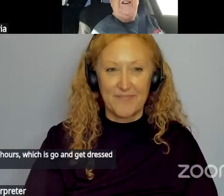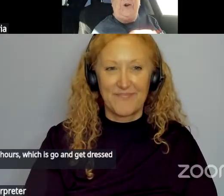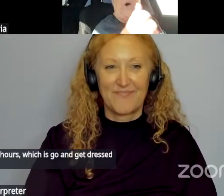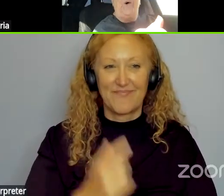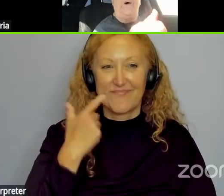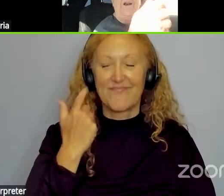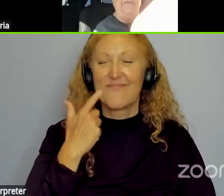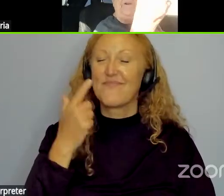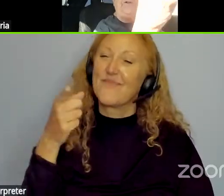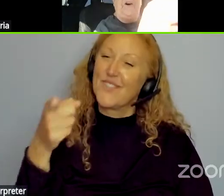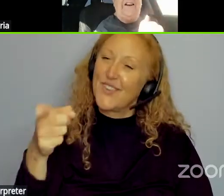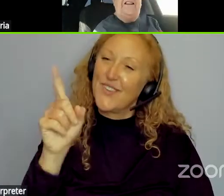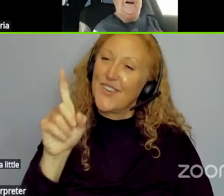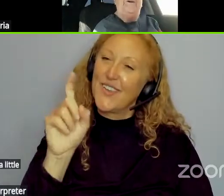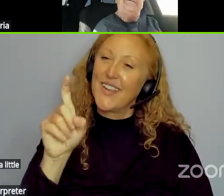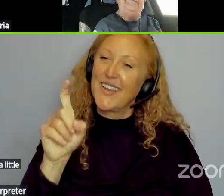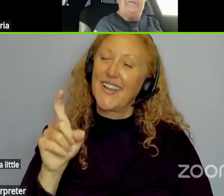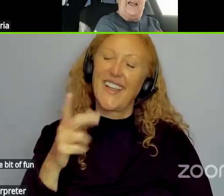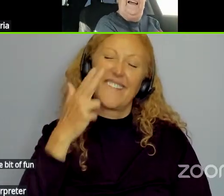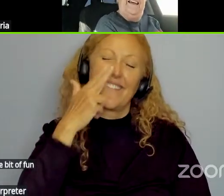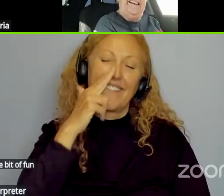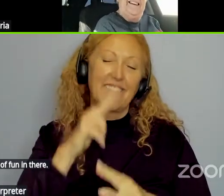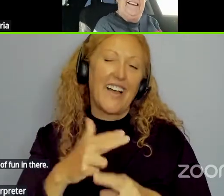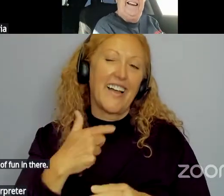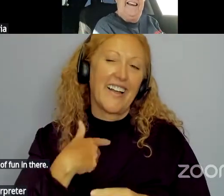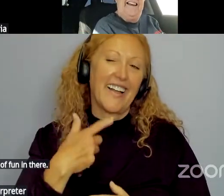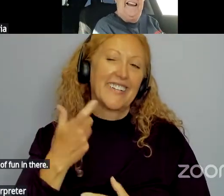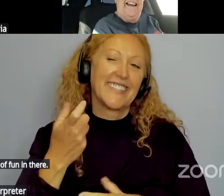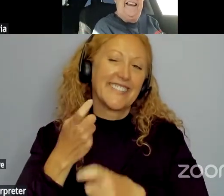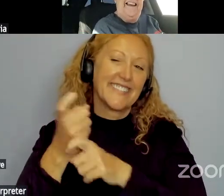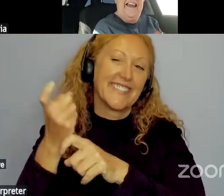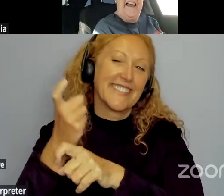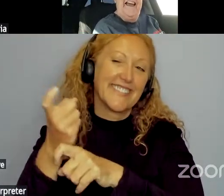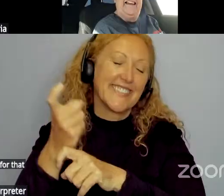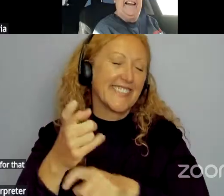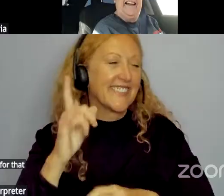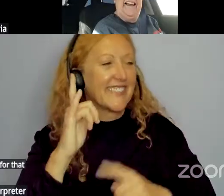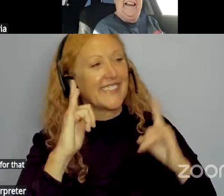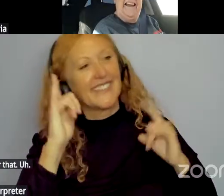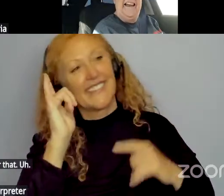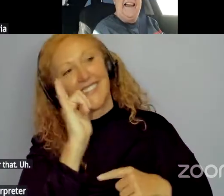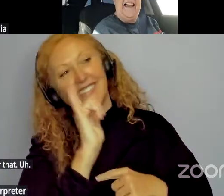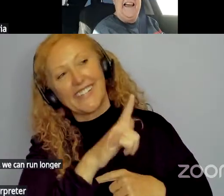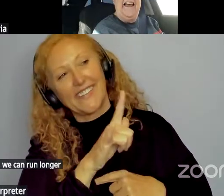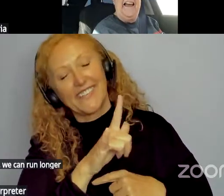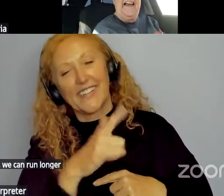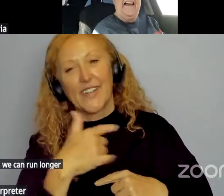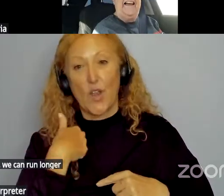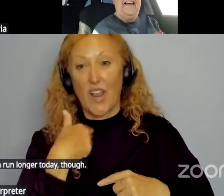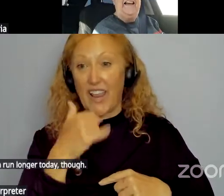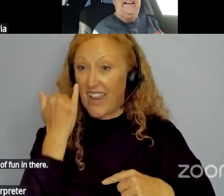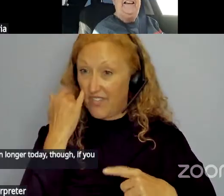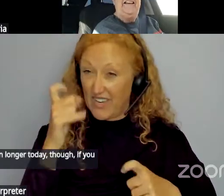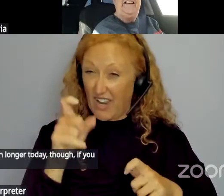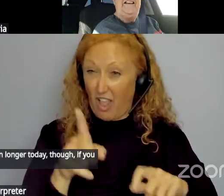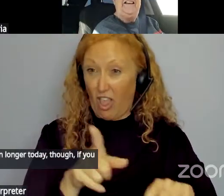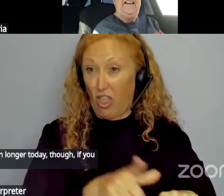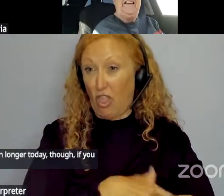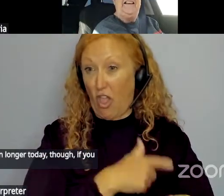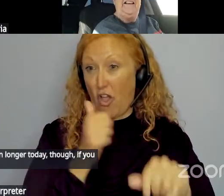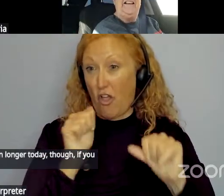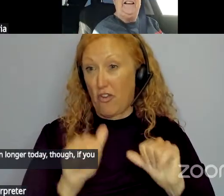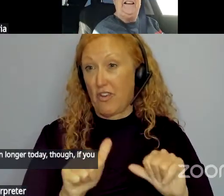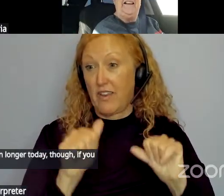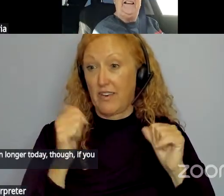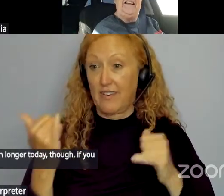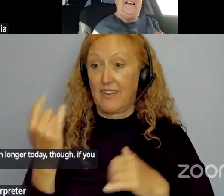Oh, Need to throw a little bit of fun in there. I love you for that. We can run longer today though if we need to, we can run longer